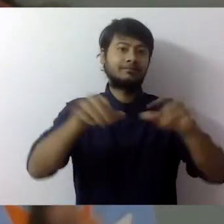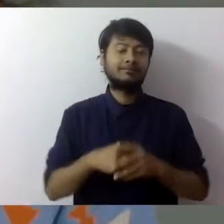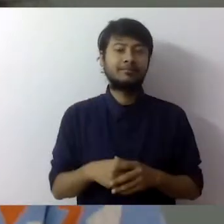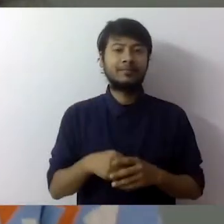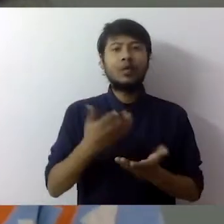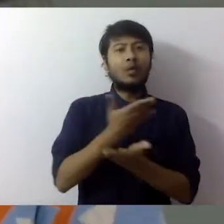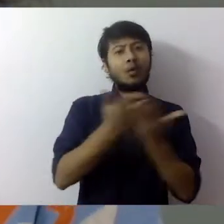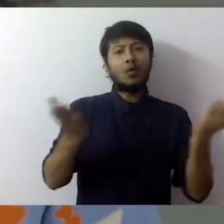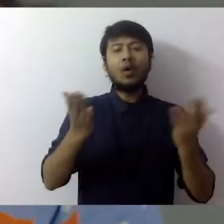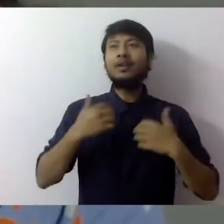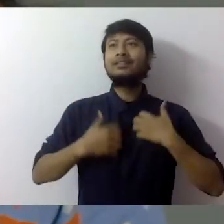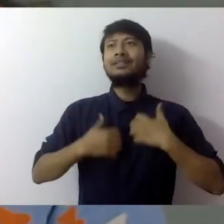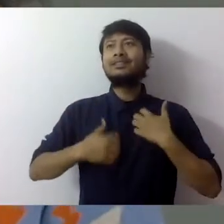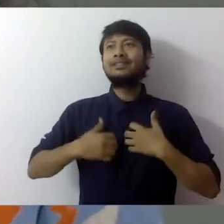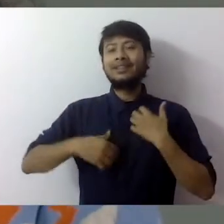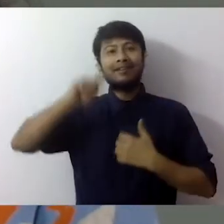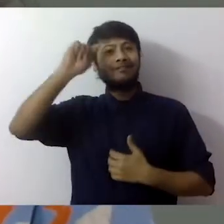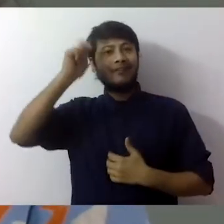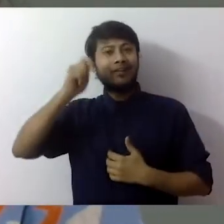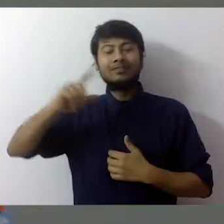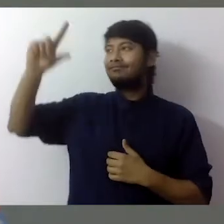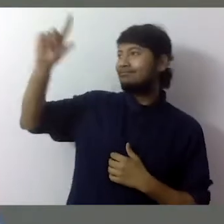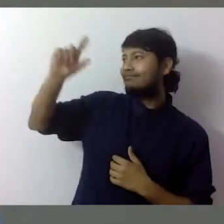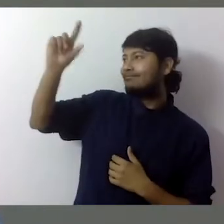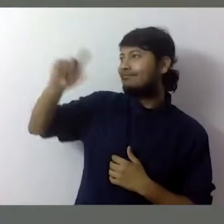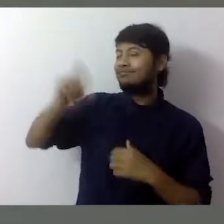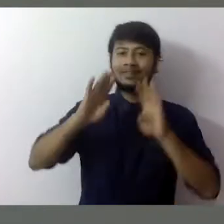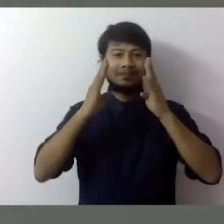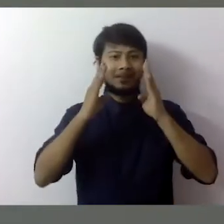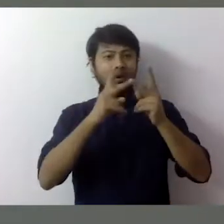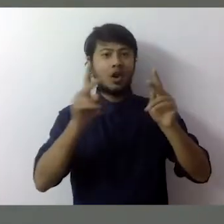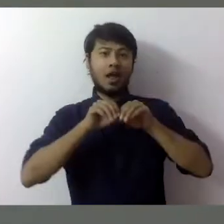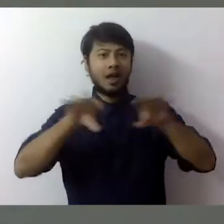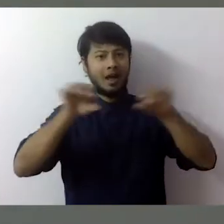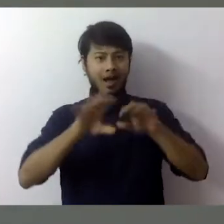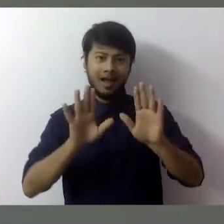taking selfies and posting them on social media. What if I told you